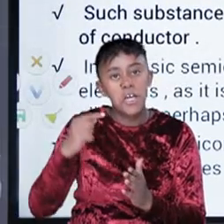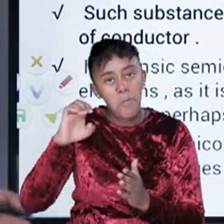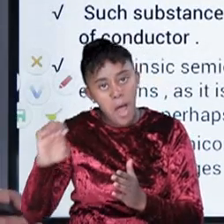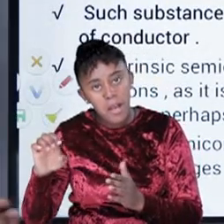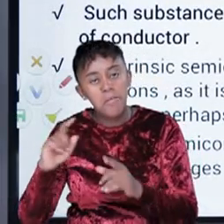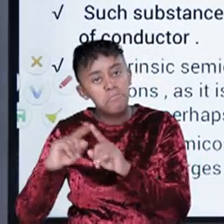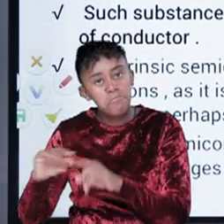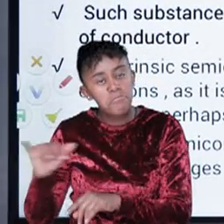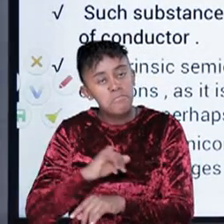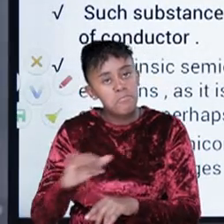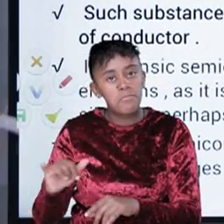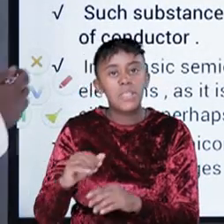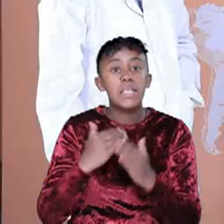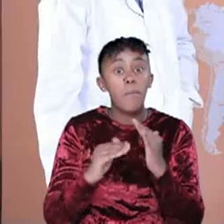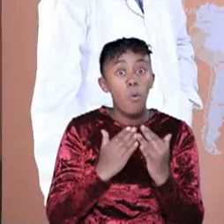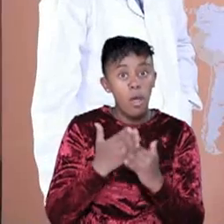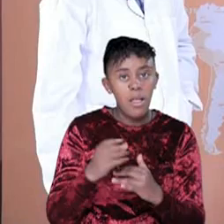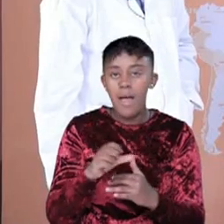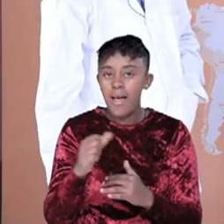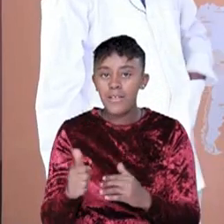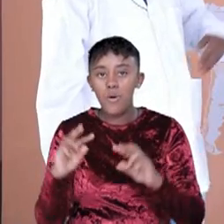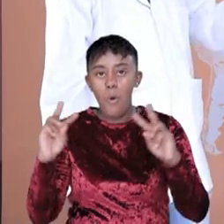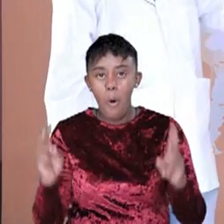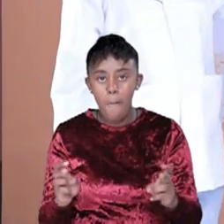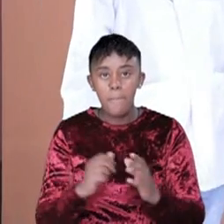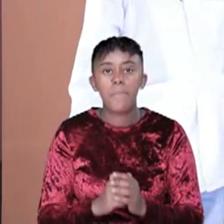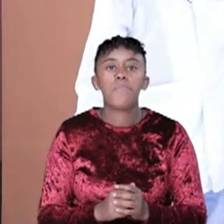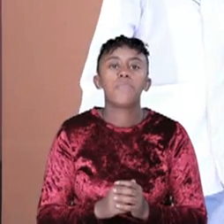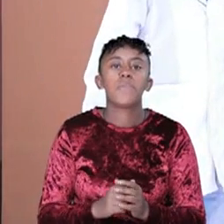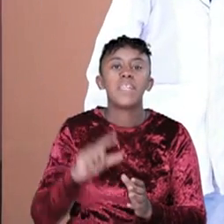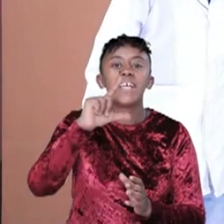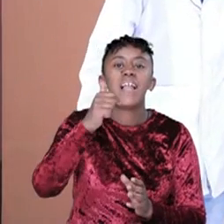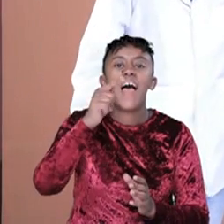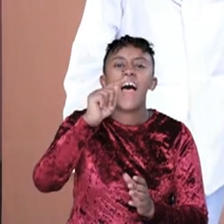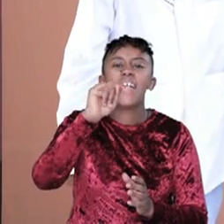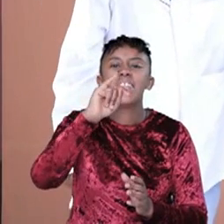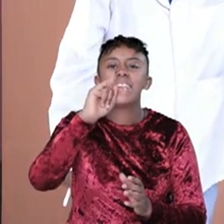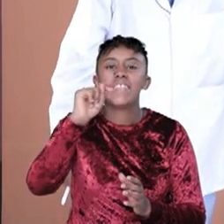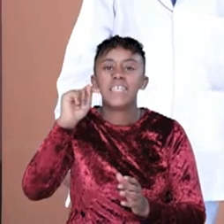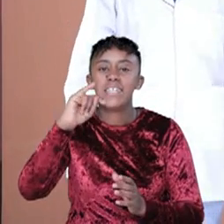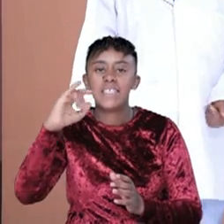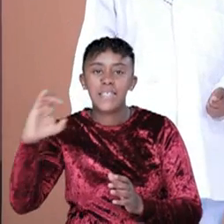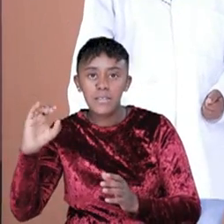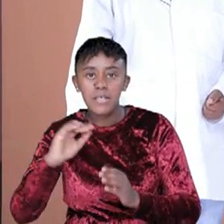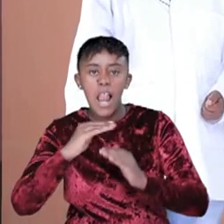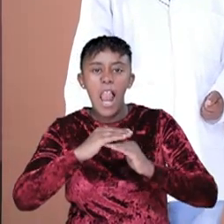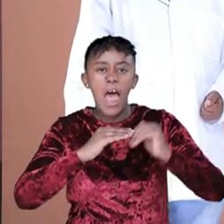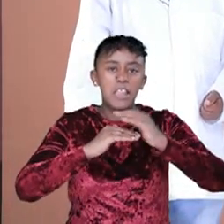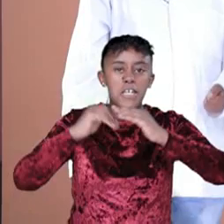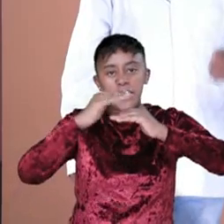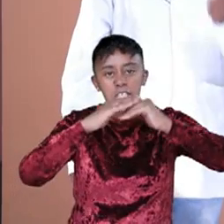what? Semiconductors. Let us see another topic. Let us see lattice structure of intrinsic